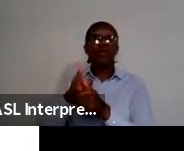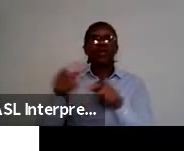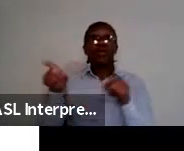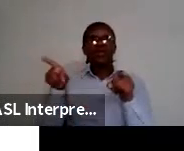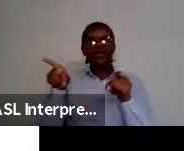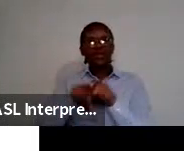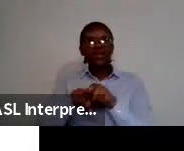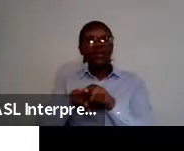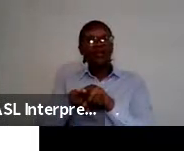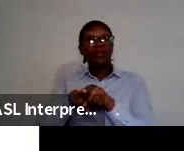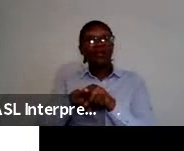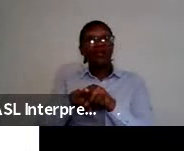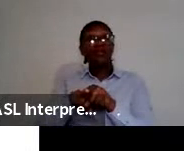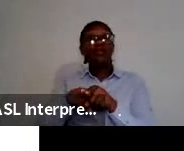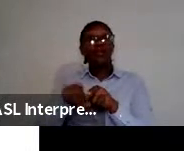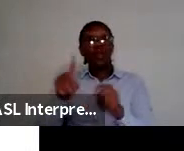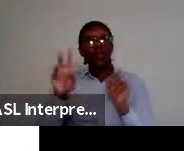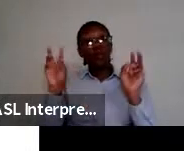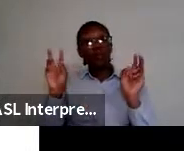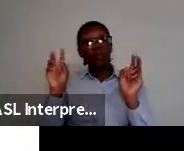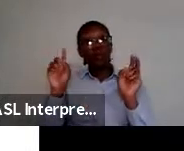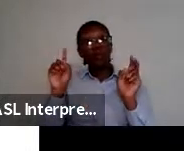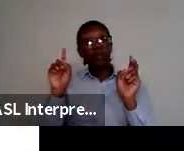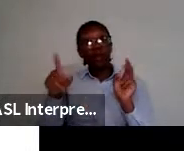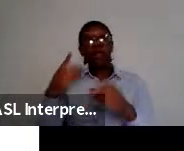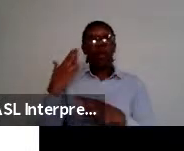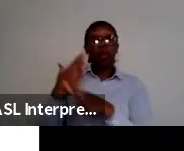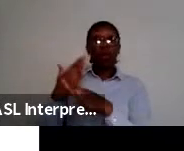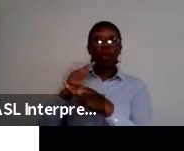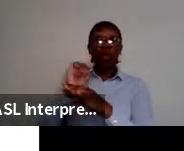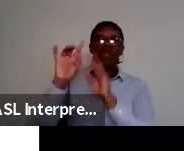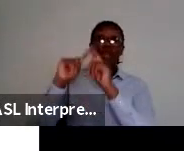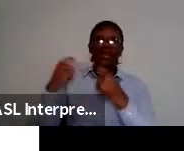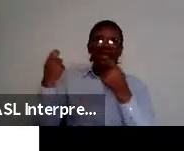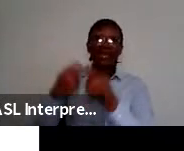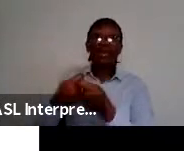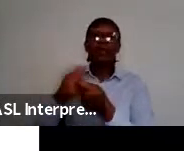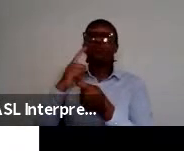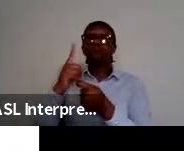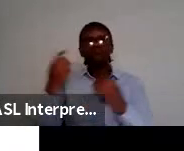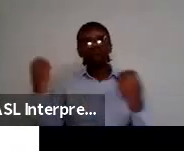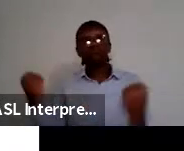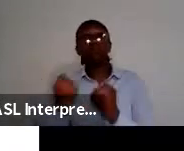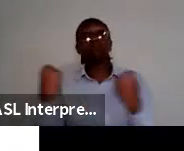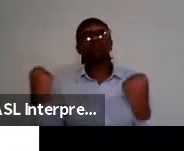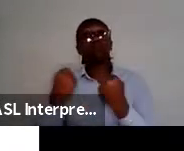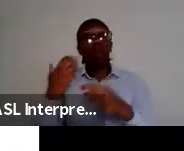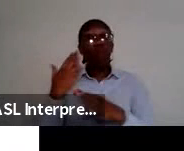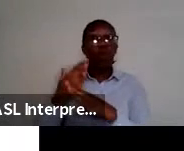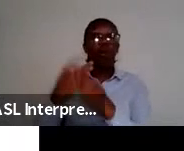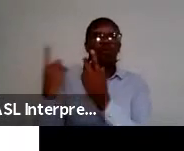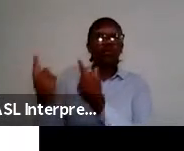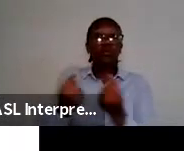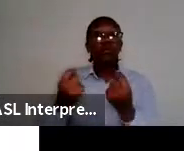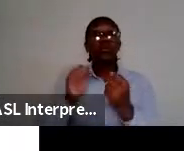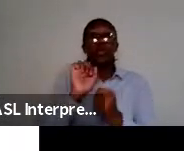the work that his team is currently doing, and then what are the challenges that